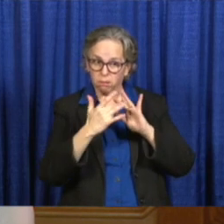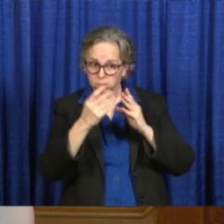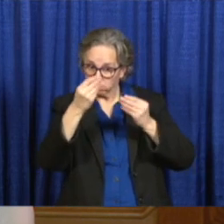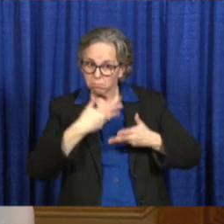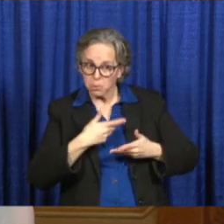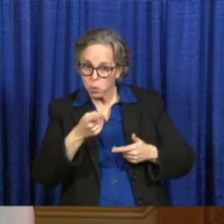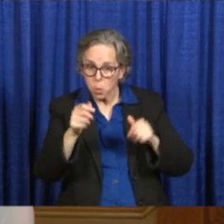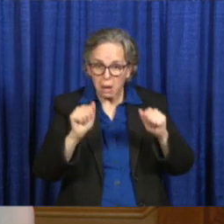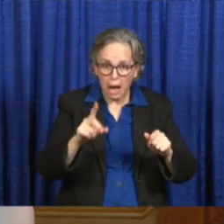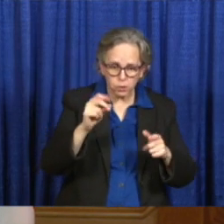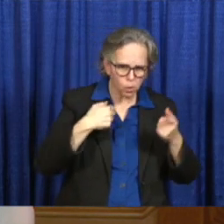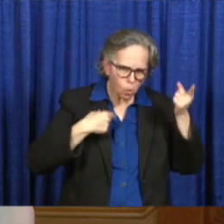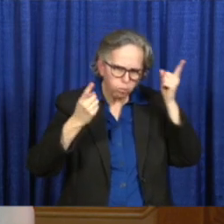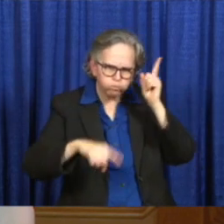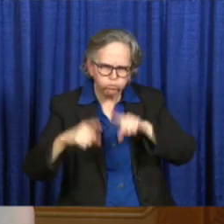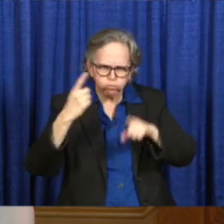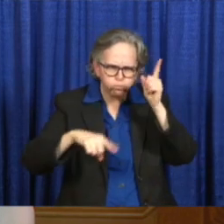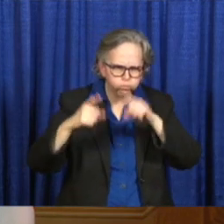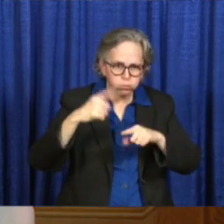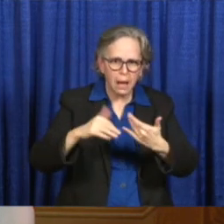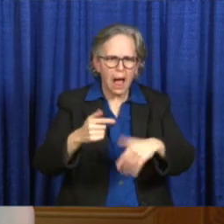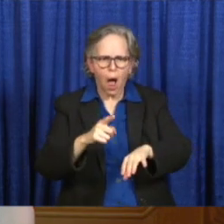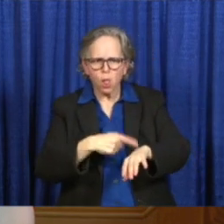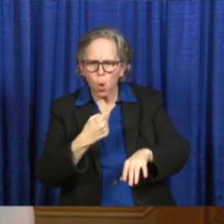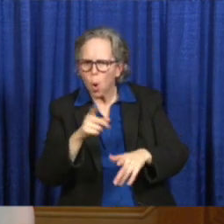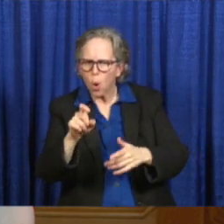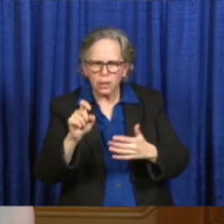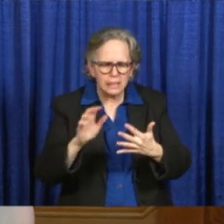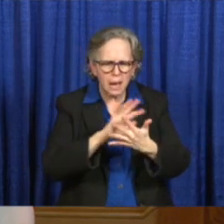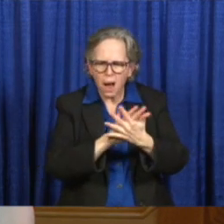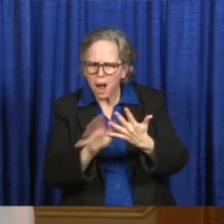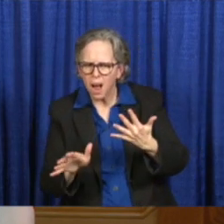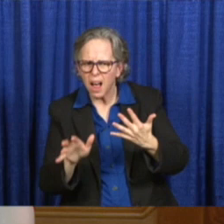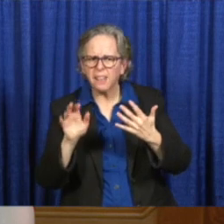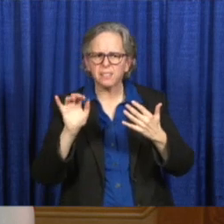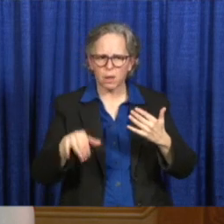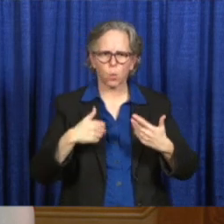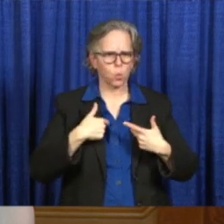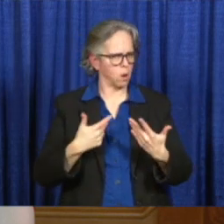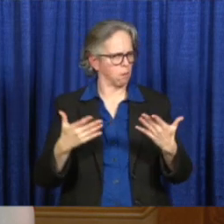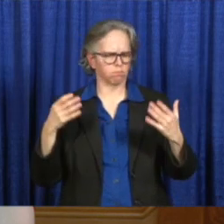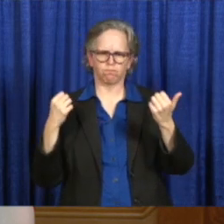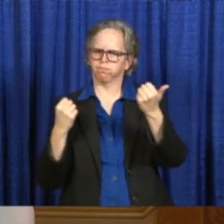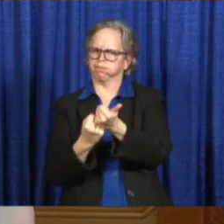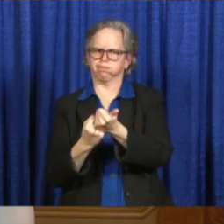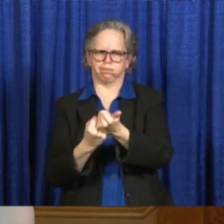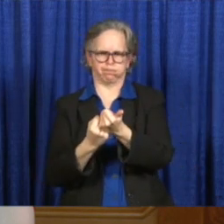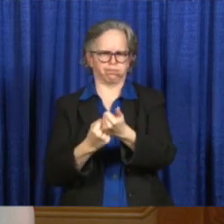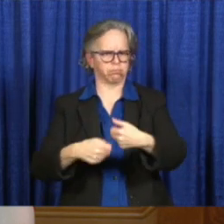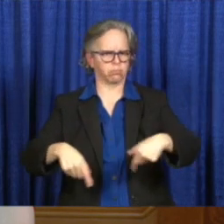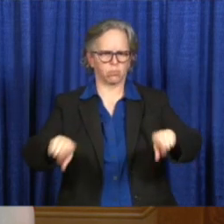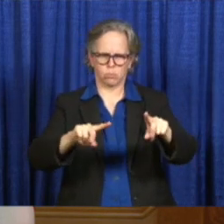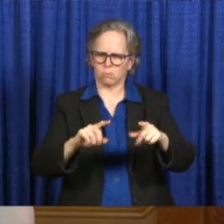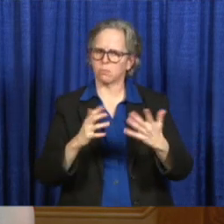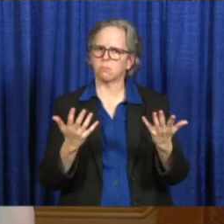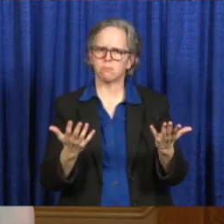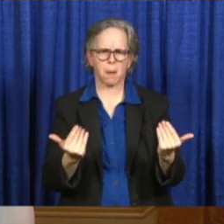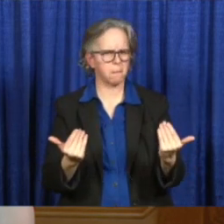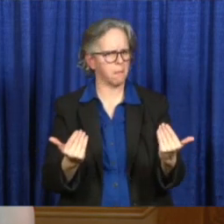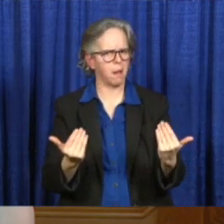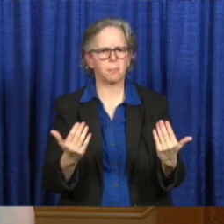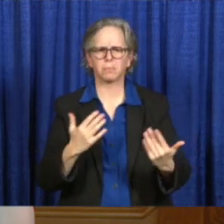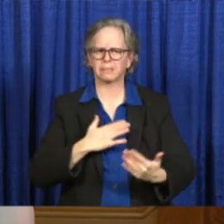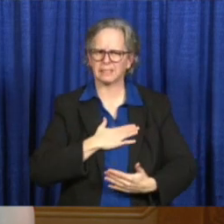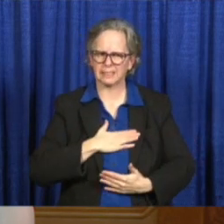can do, how long it will take. So we need your help. Please go to that